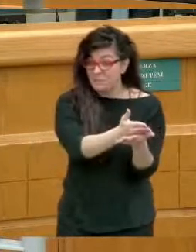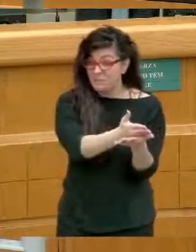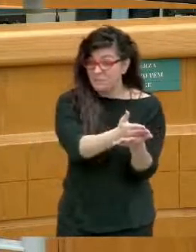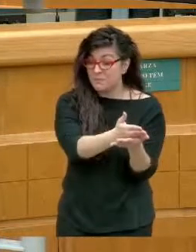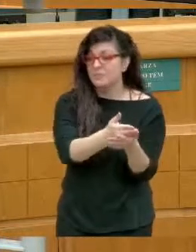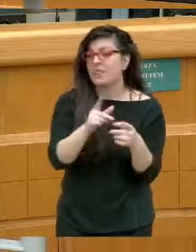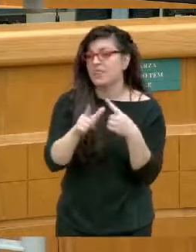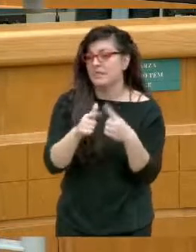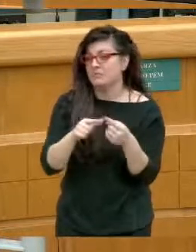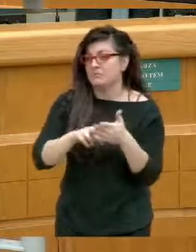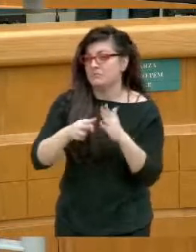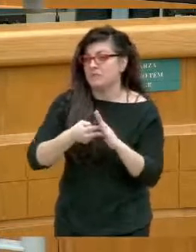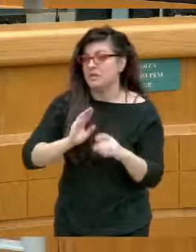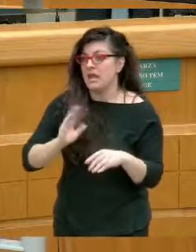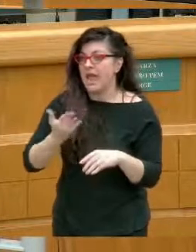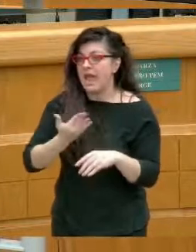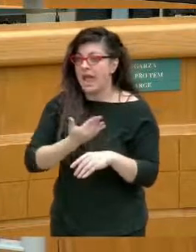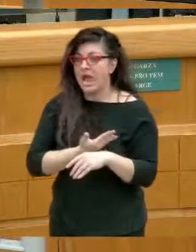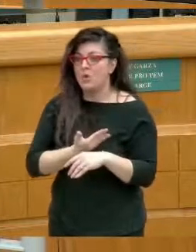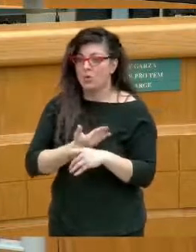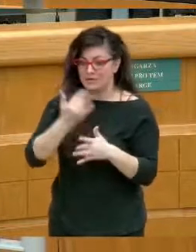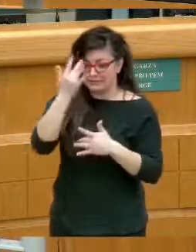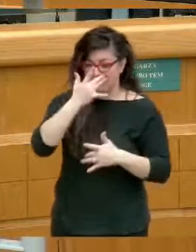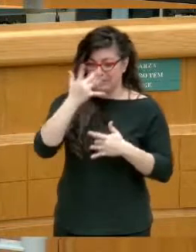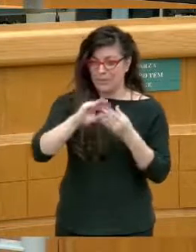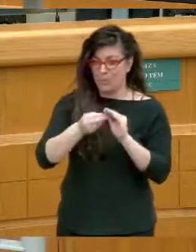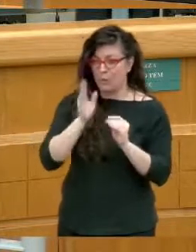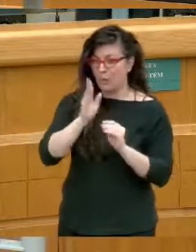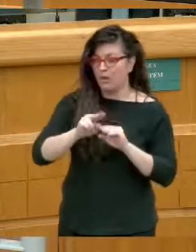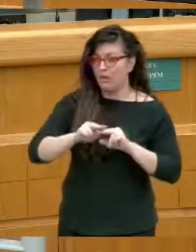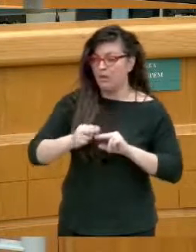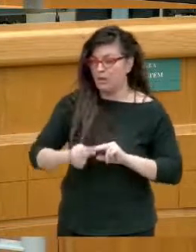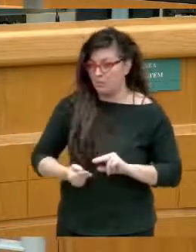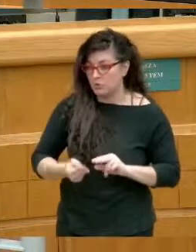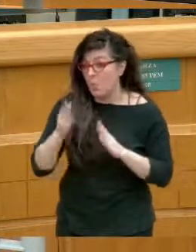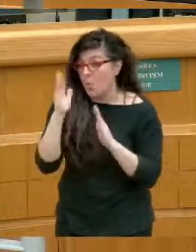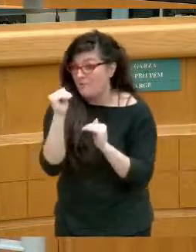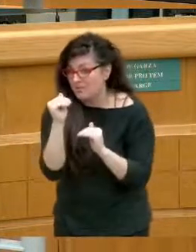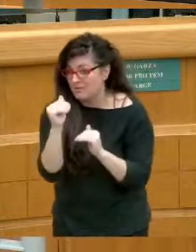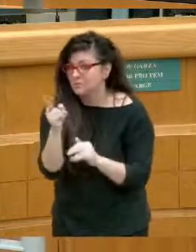day. And so that's why we're going to have to wait and see what happens.